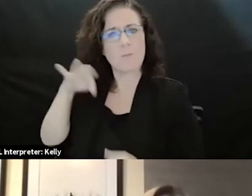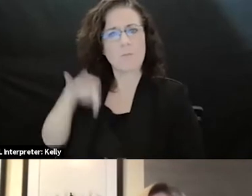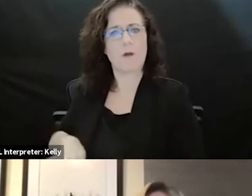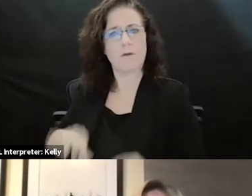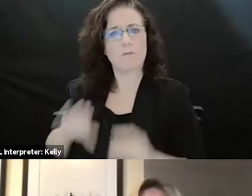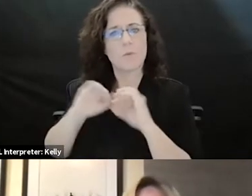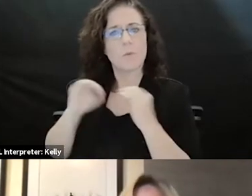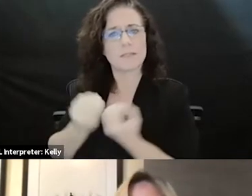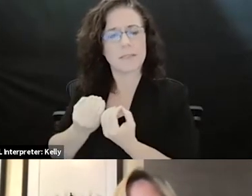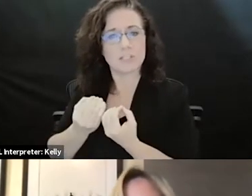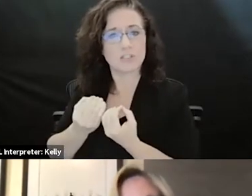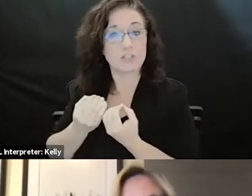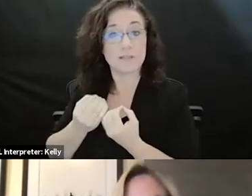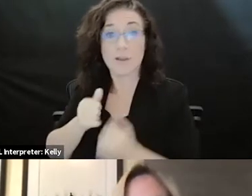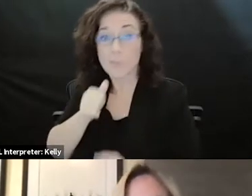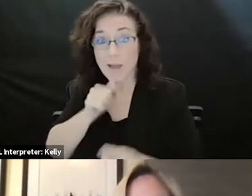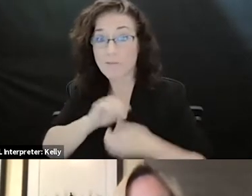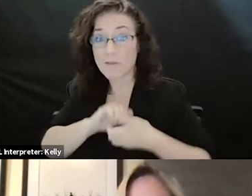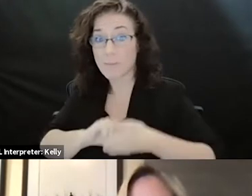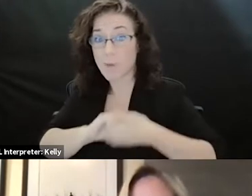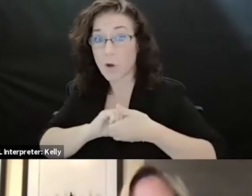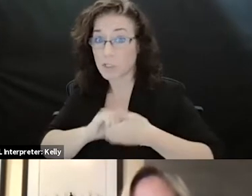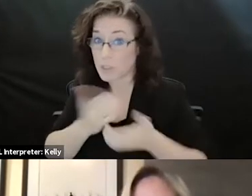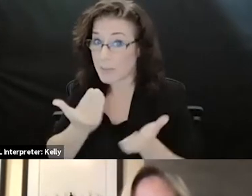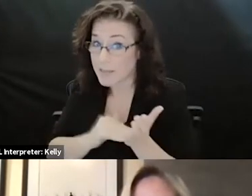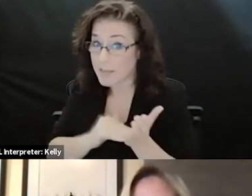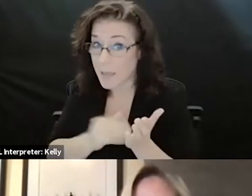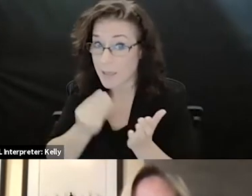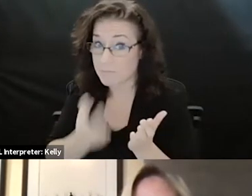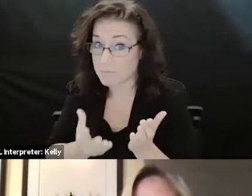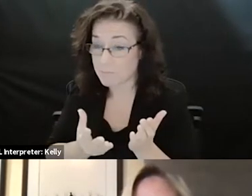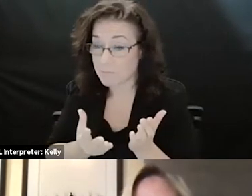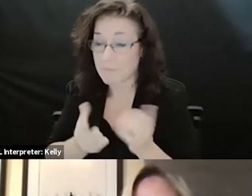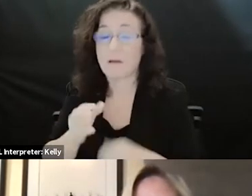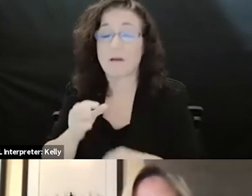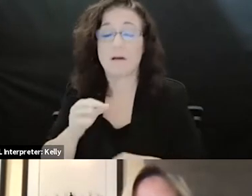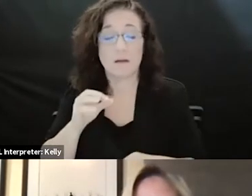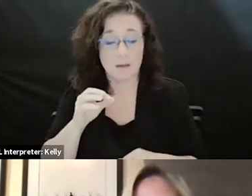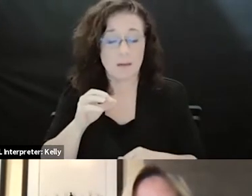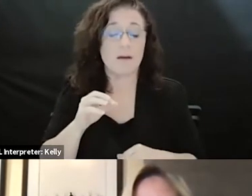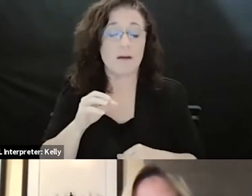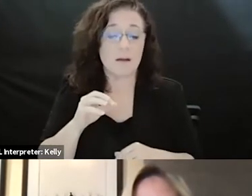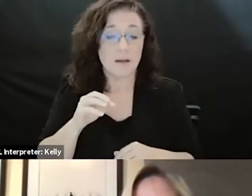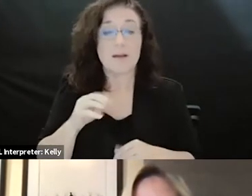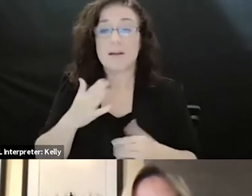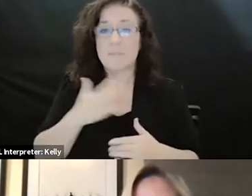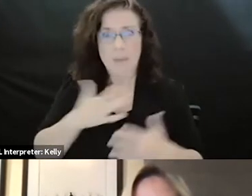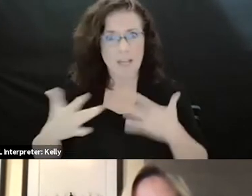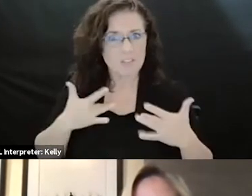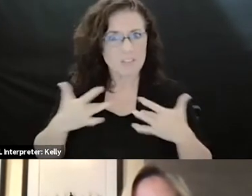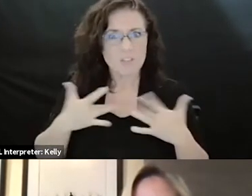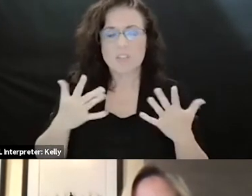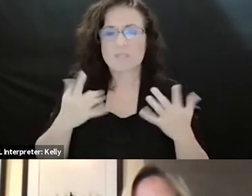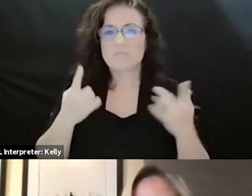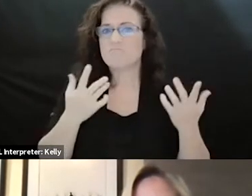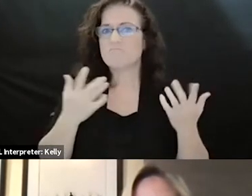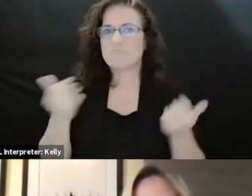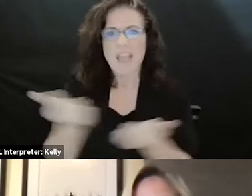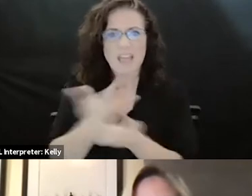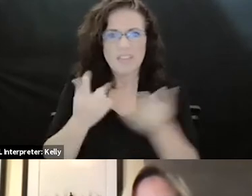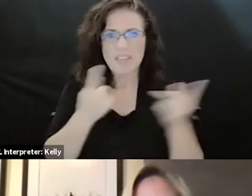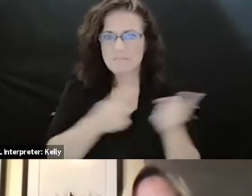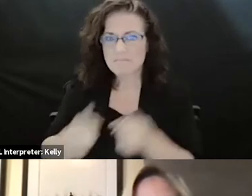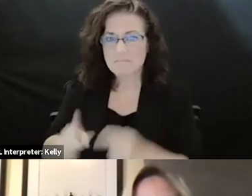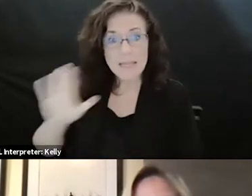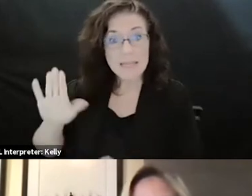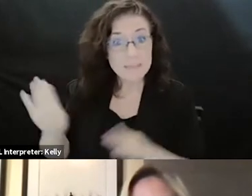partnership here we go again and my concern is you know after everything that had transpired with his behavior and